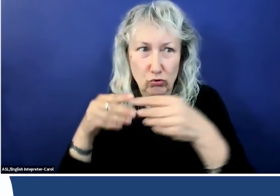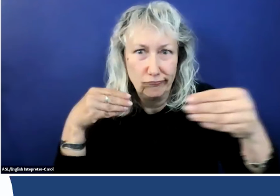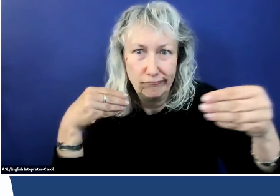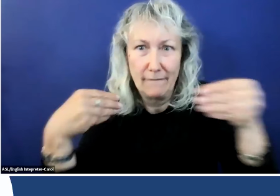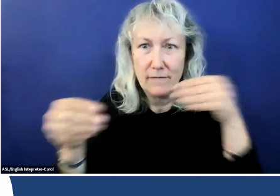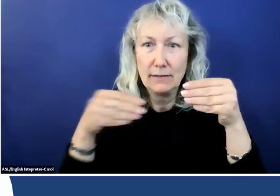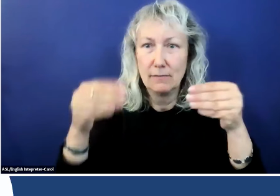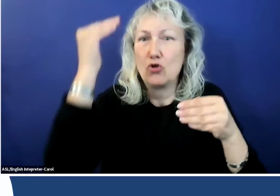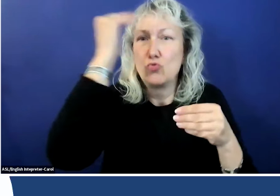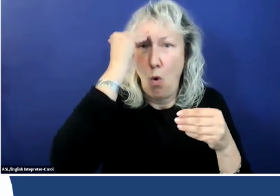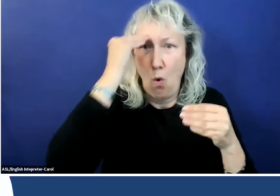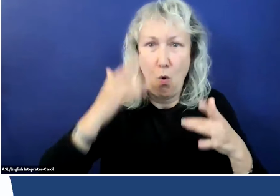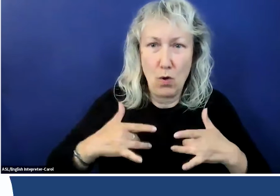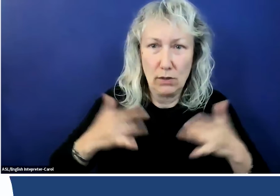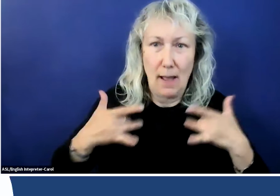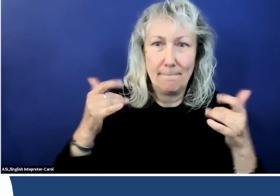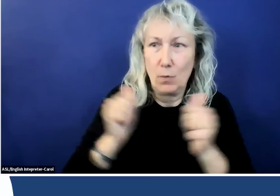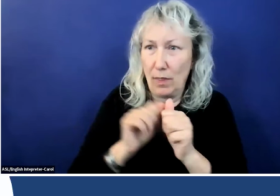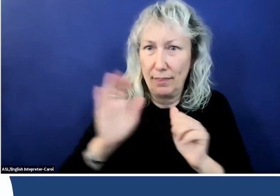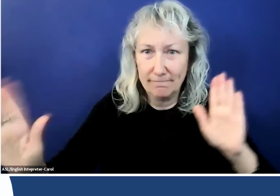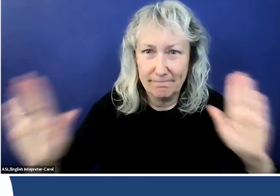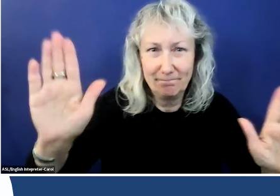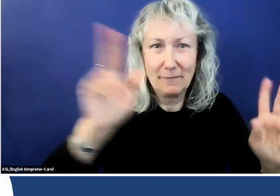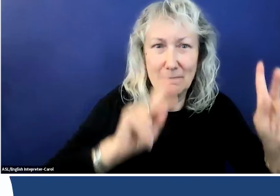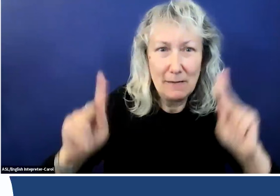Go ahead, Heidi.